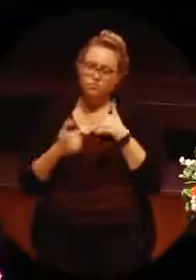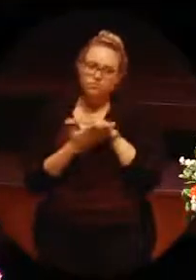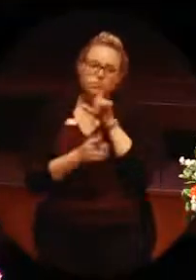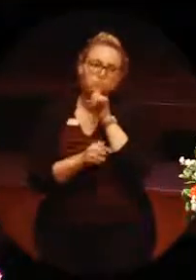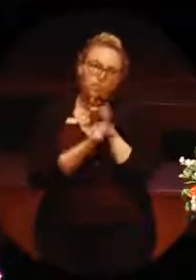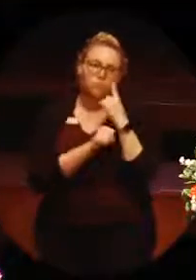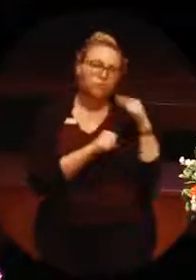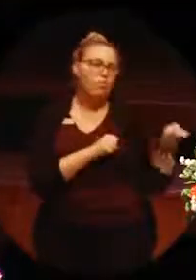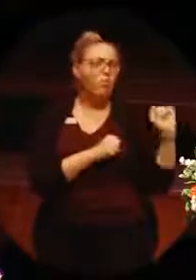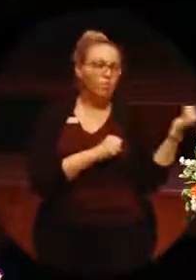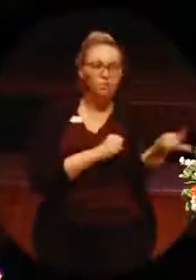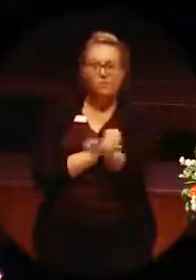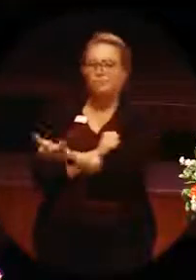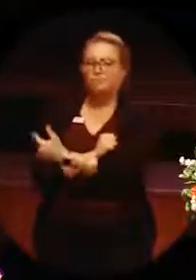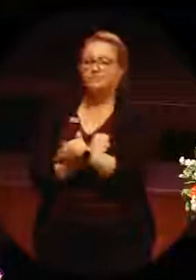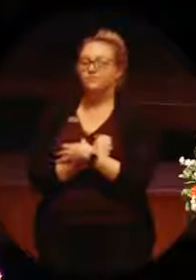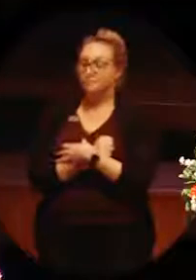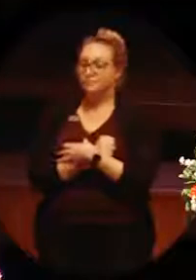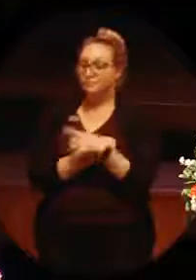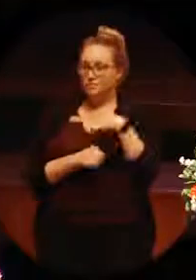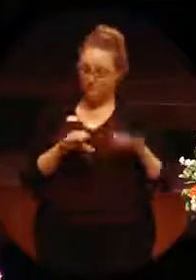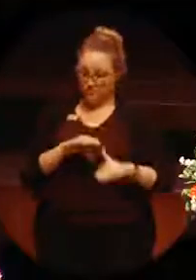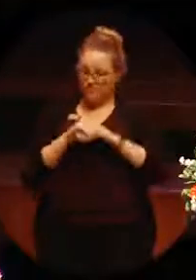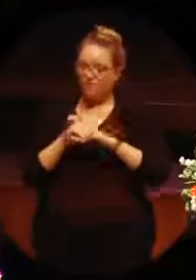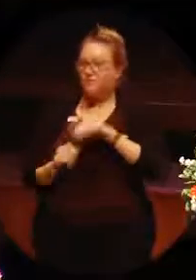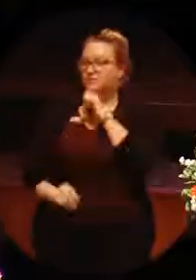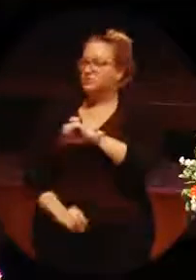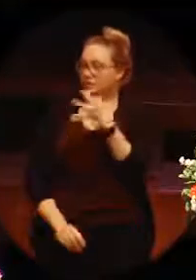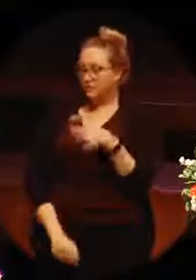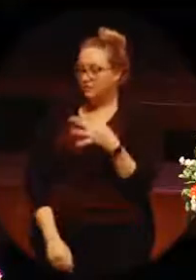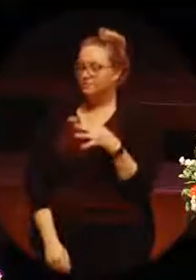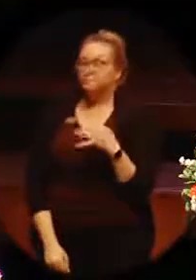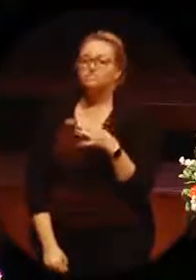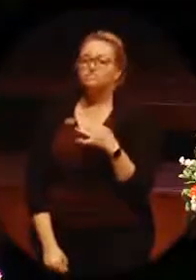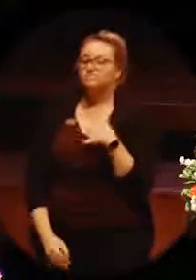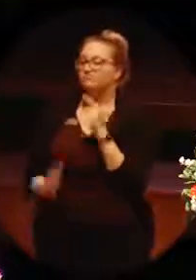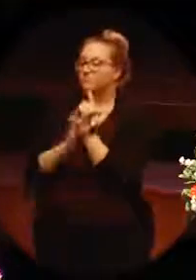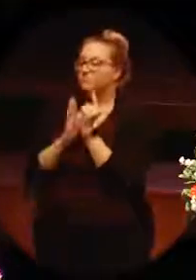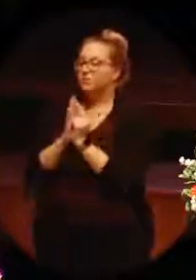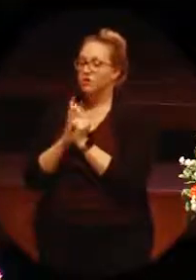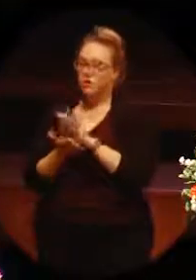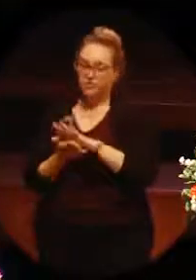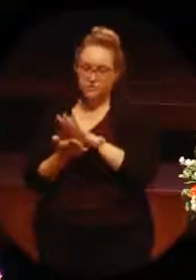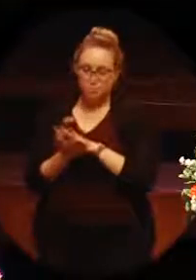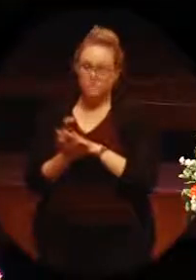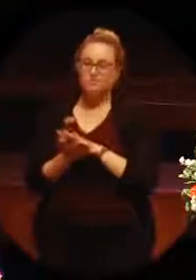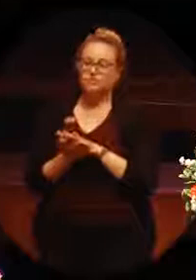promised. I was married when I was 19, and while I was in law